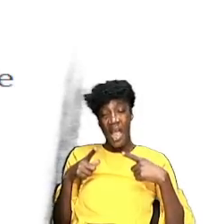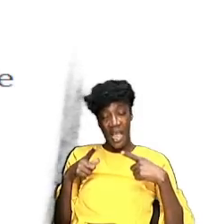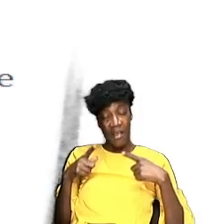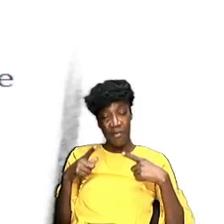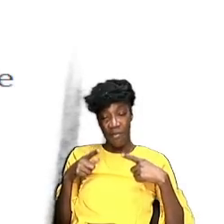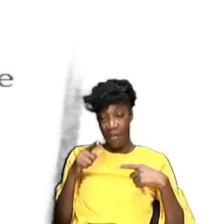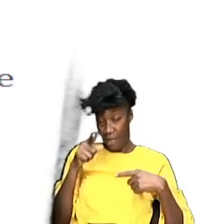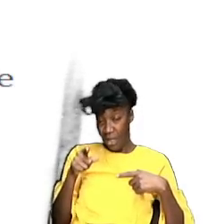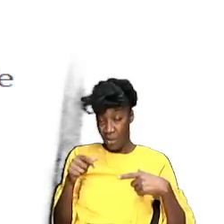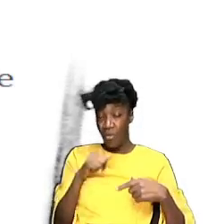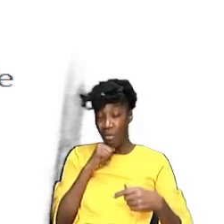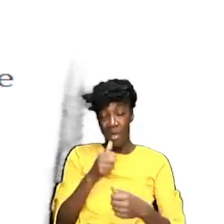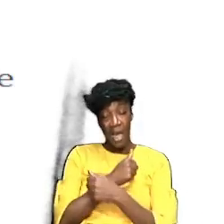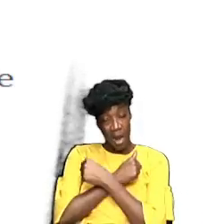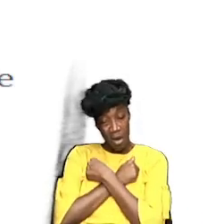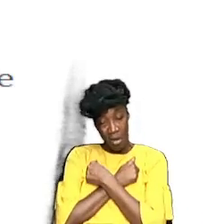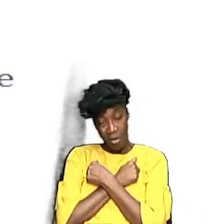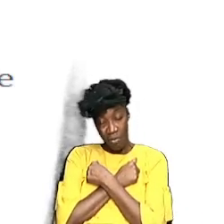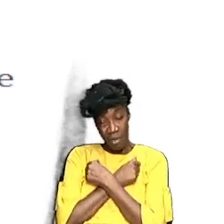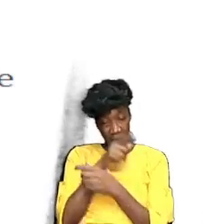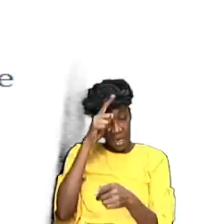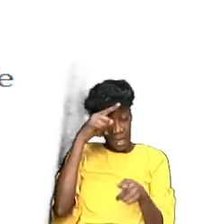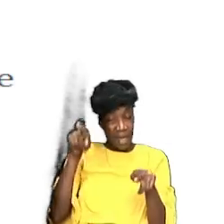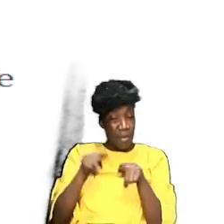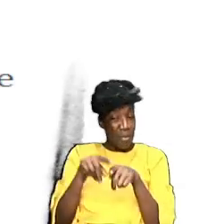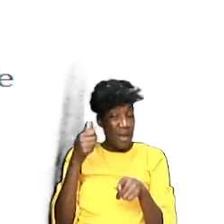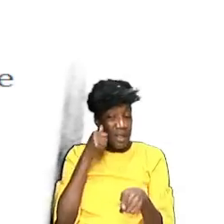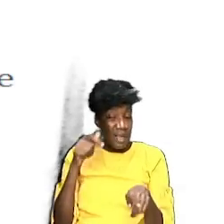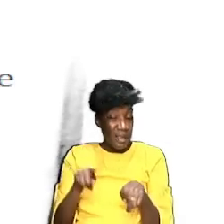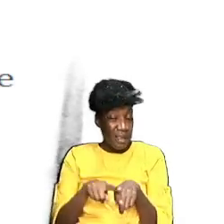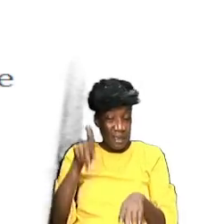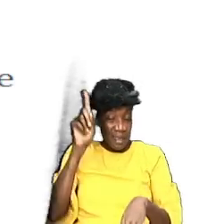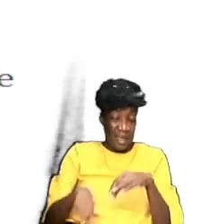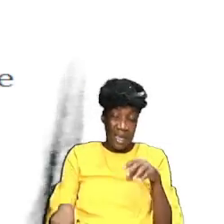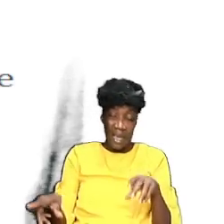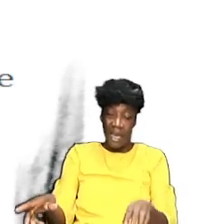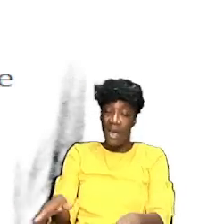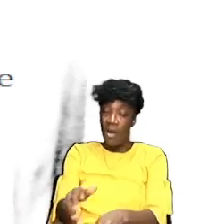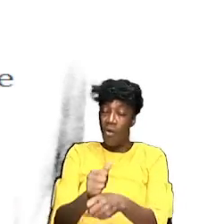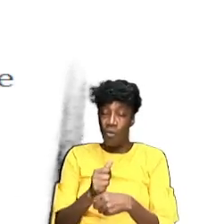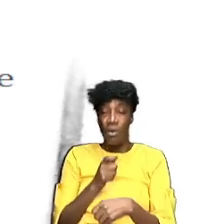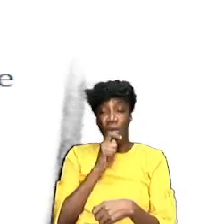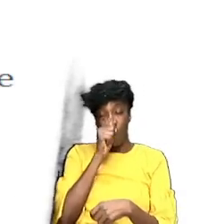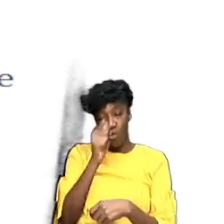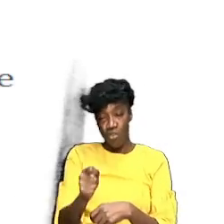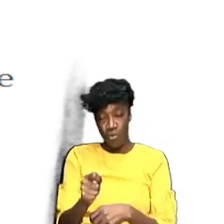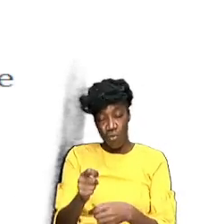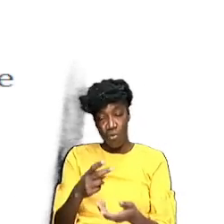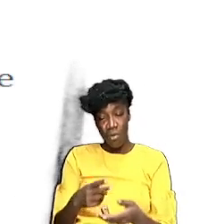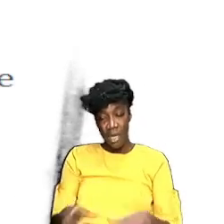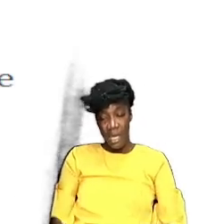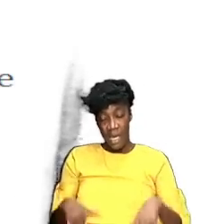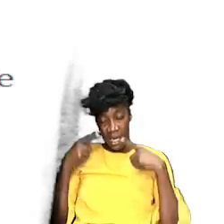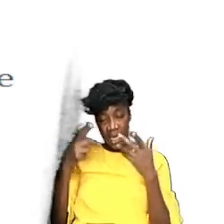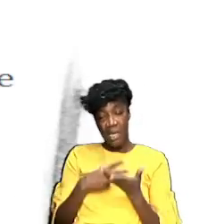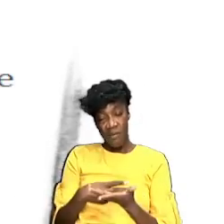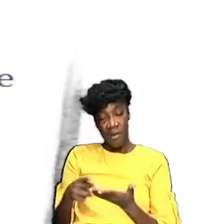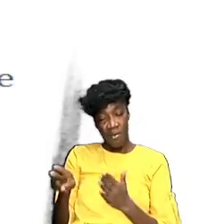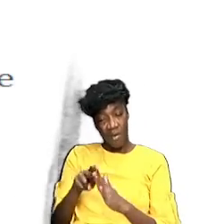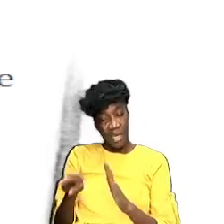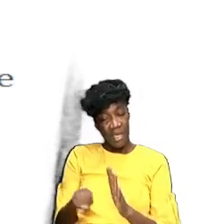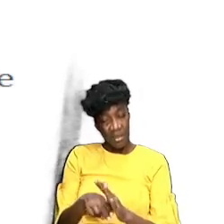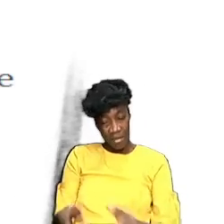that you're not loving the brethren, if you realize that you can't hold on to truth and you're not living a righteous life, it means that truth, you need to